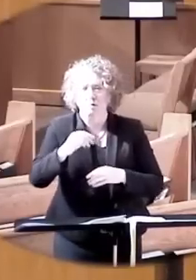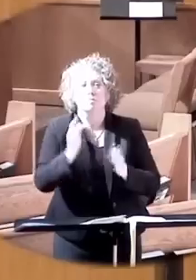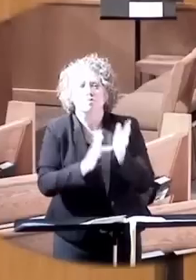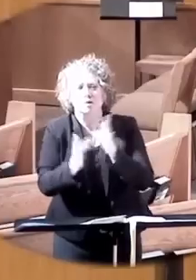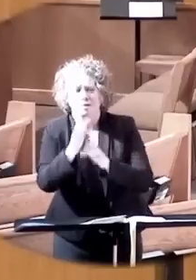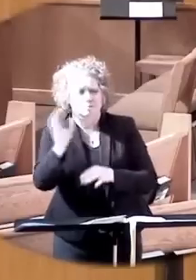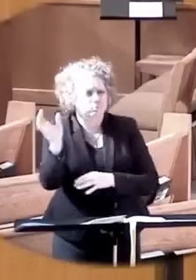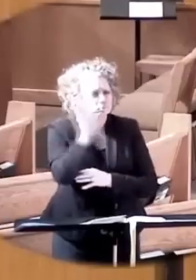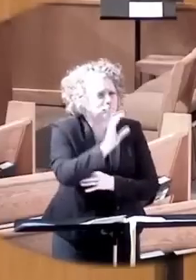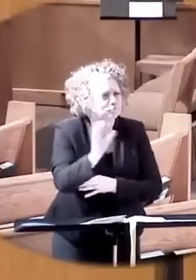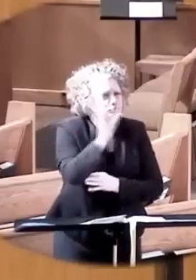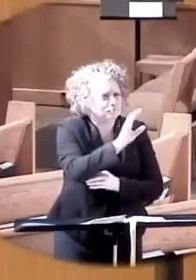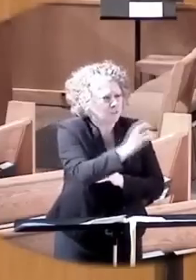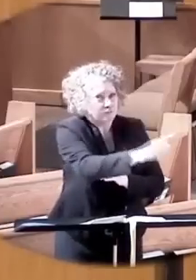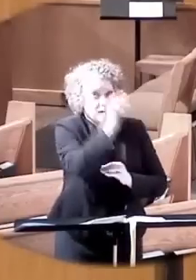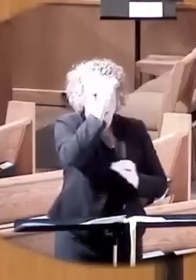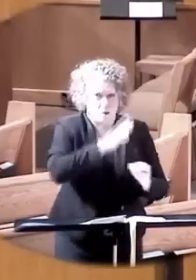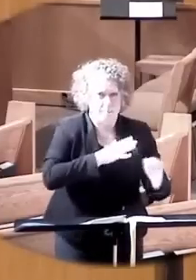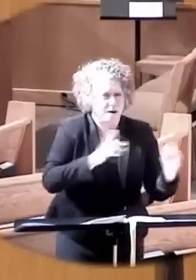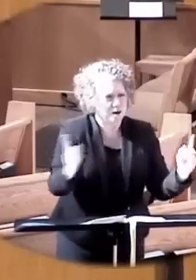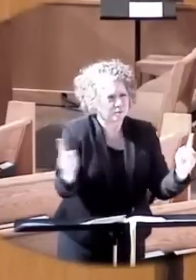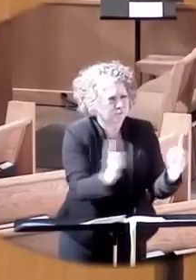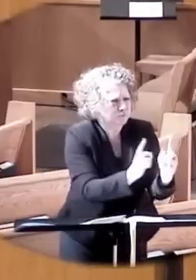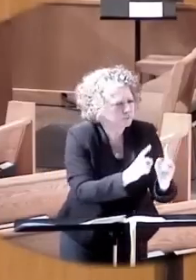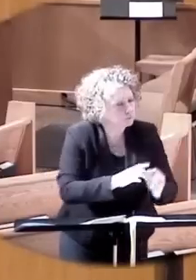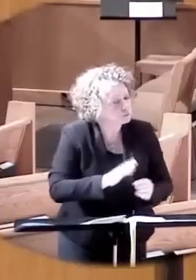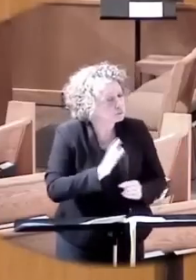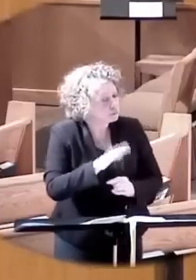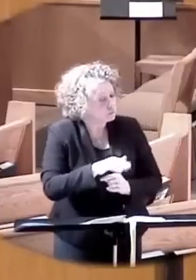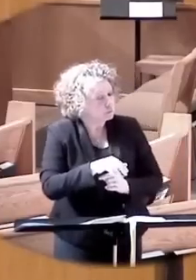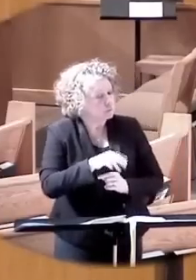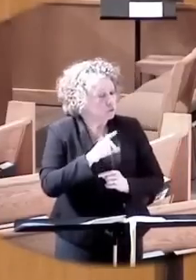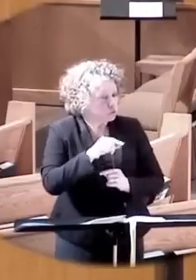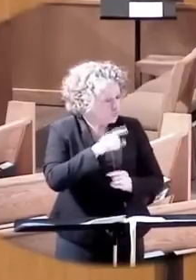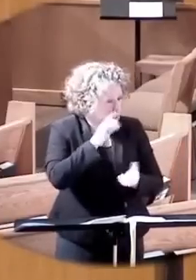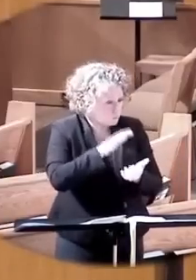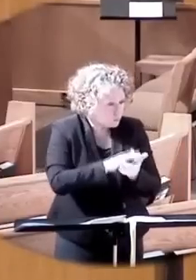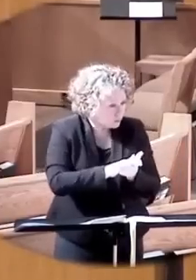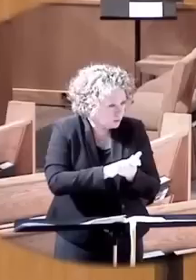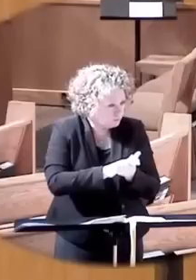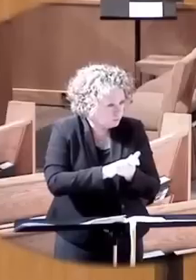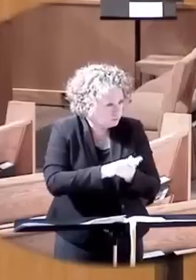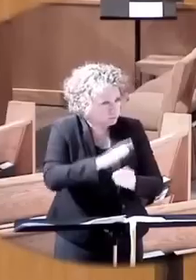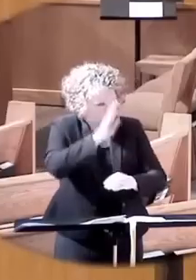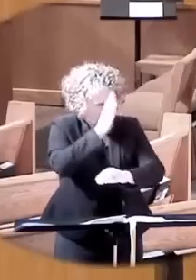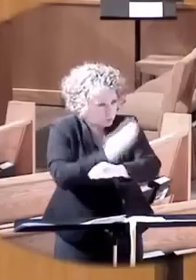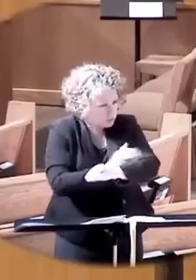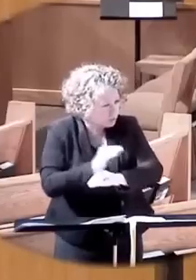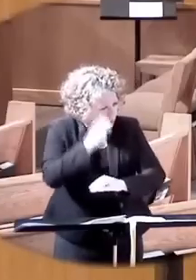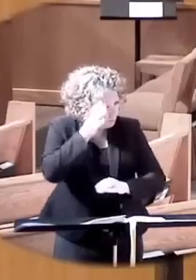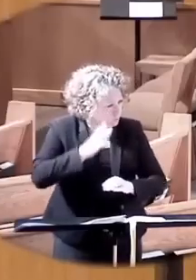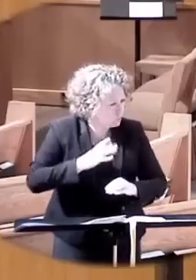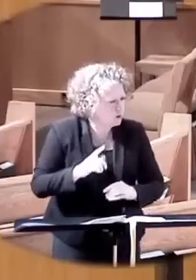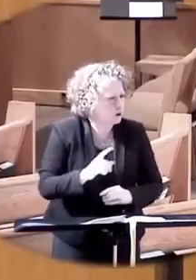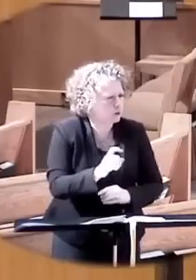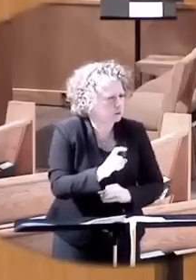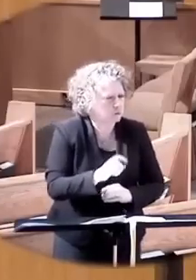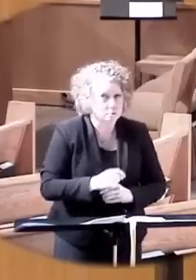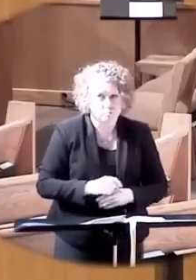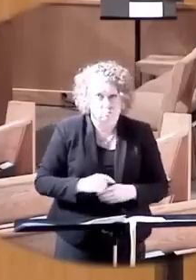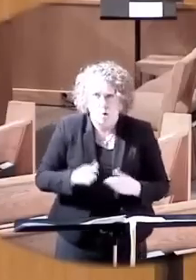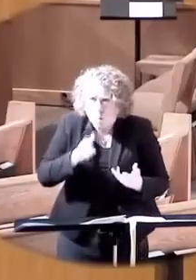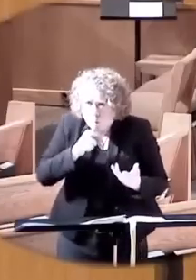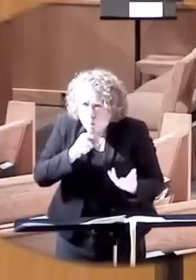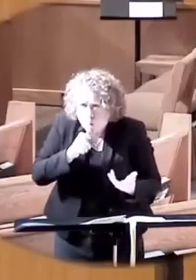said, "Do you believe in the Son of Man?" He answered and said, "Who is